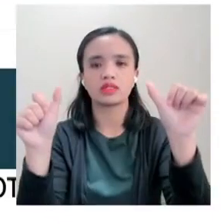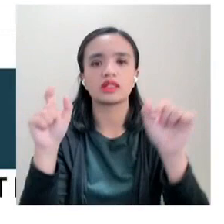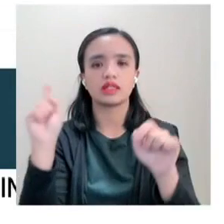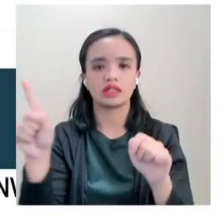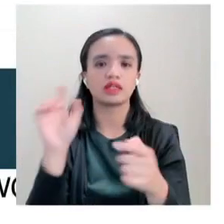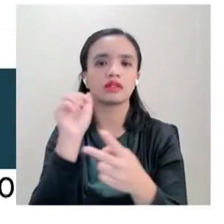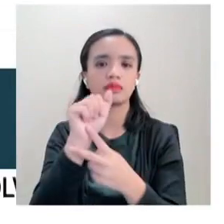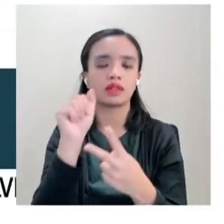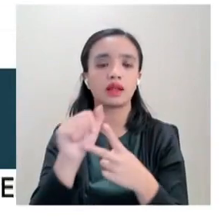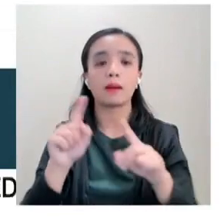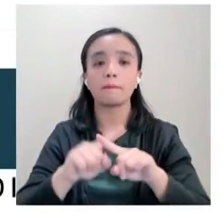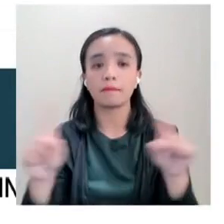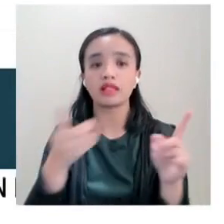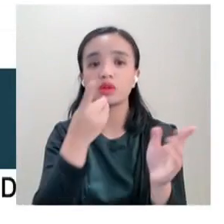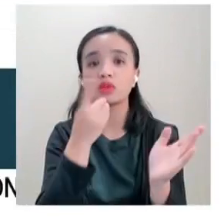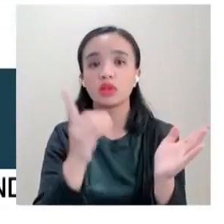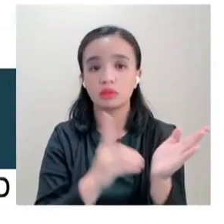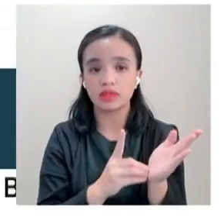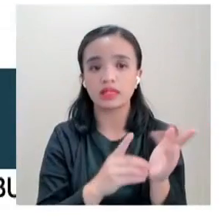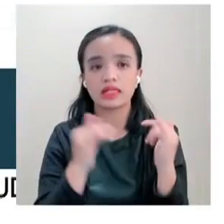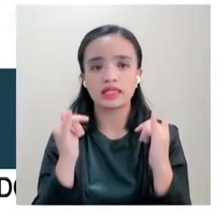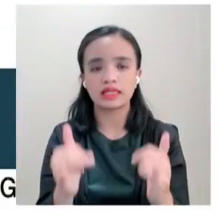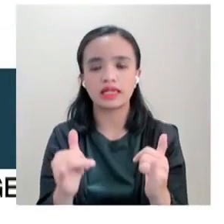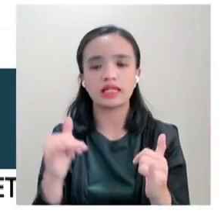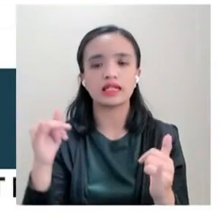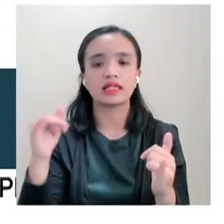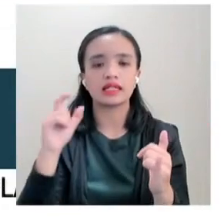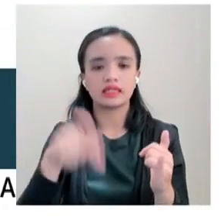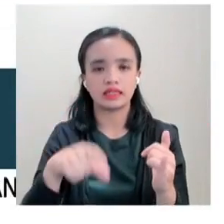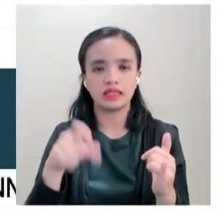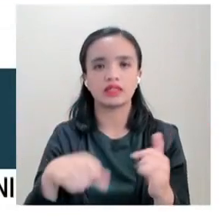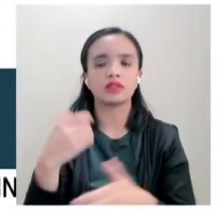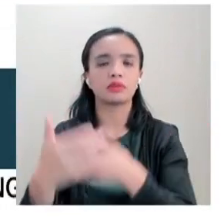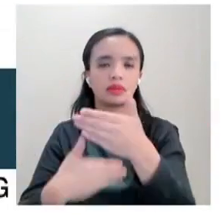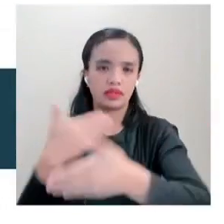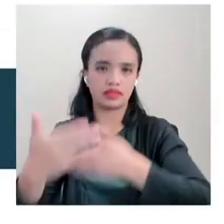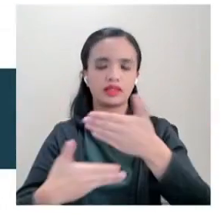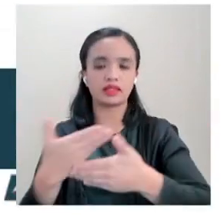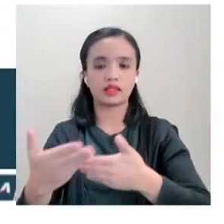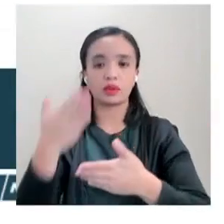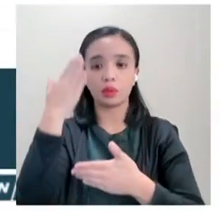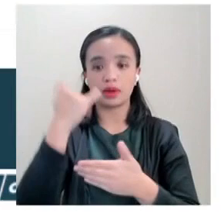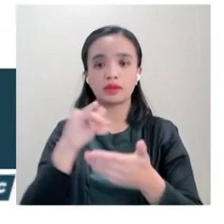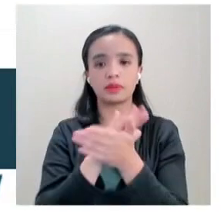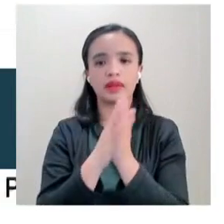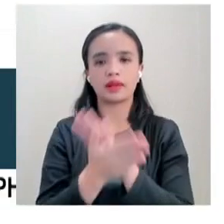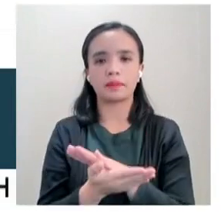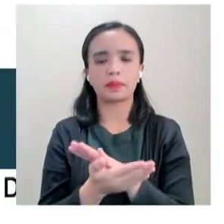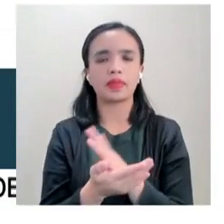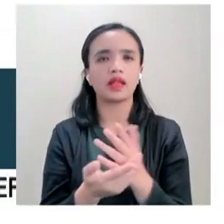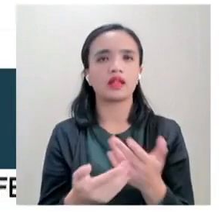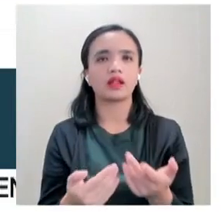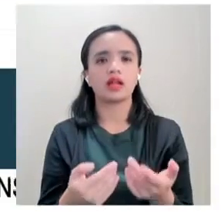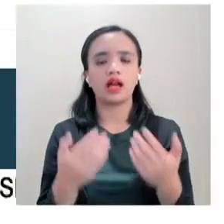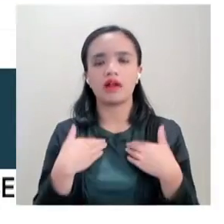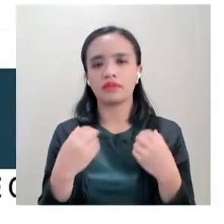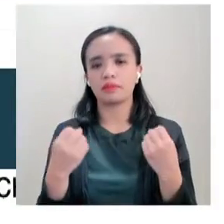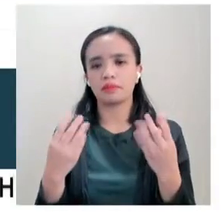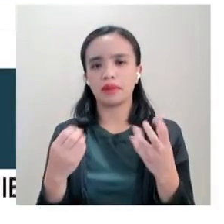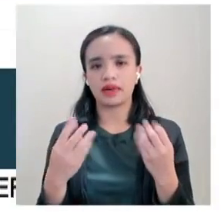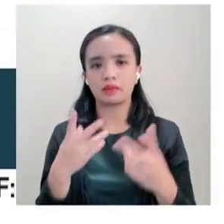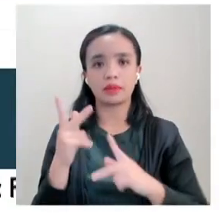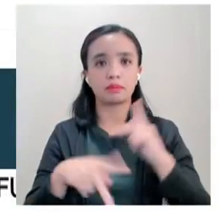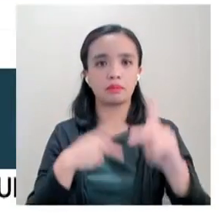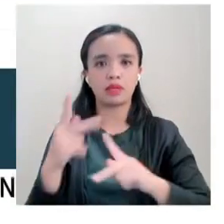But of course, the documents will still have to go through the process. Kasi, to be candid about it, Carmina, we have a lot of people inside